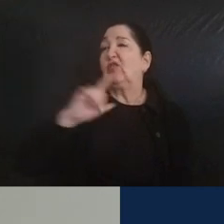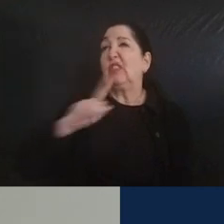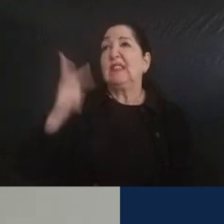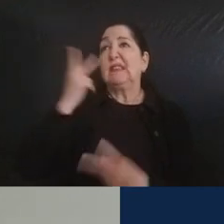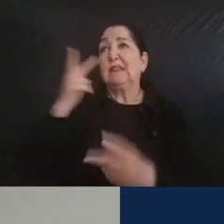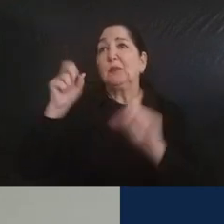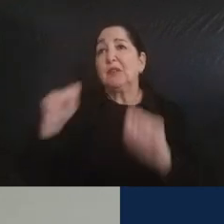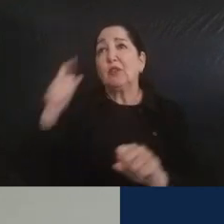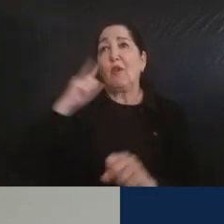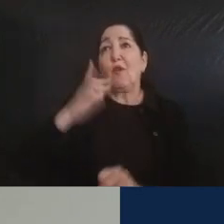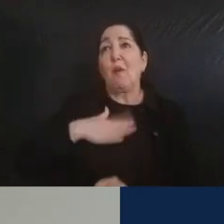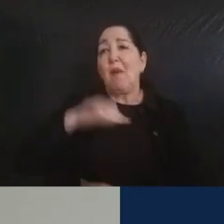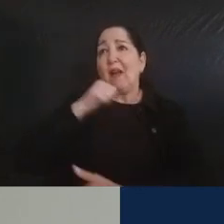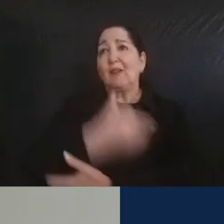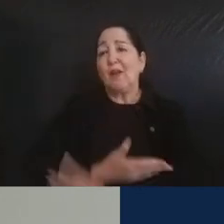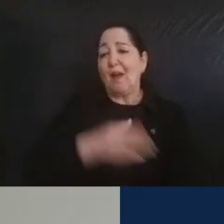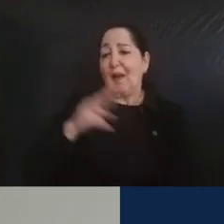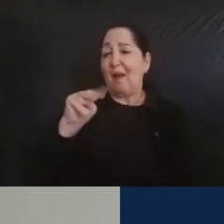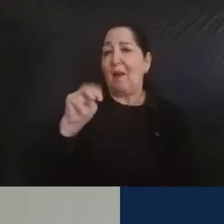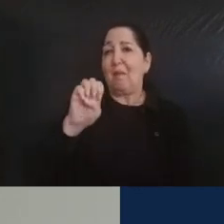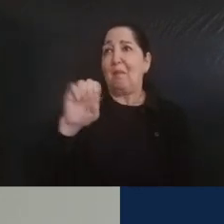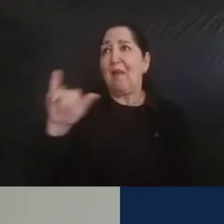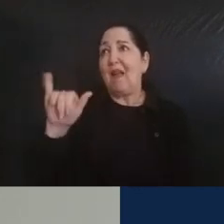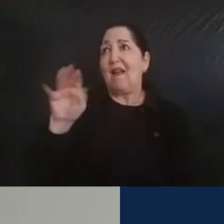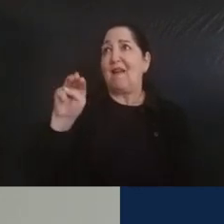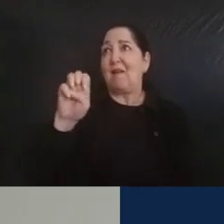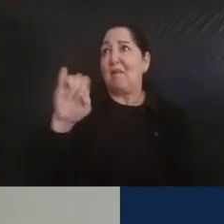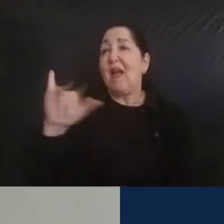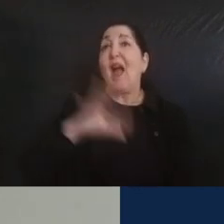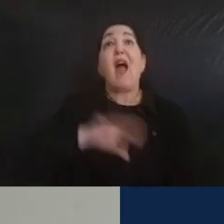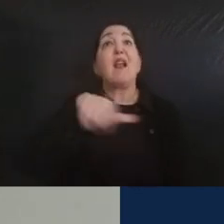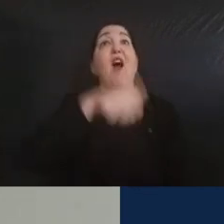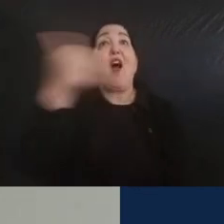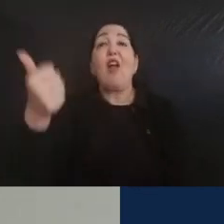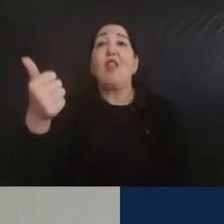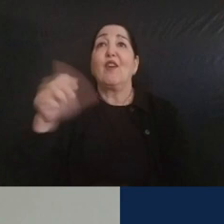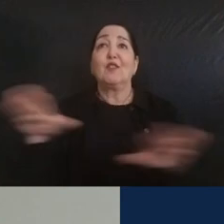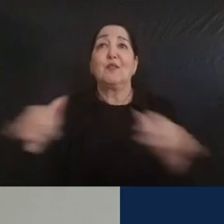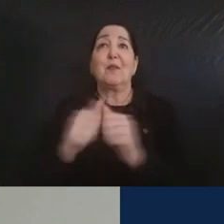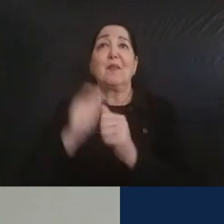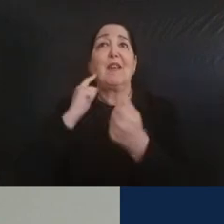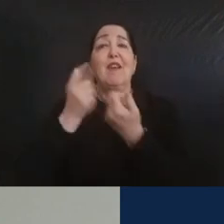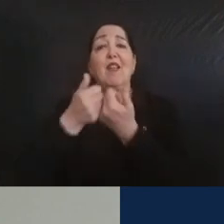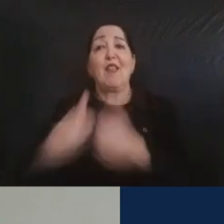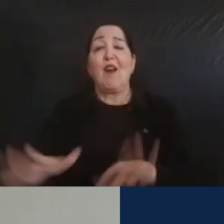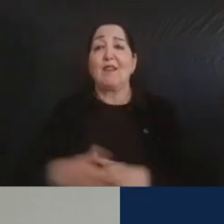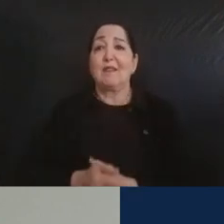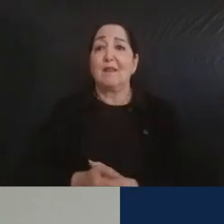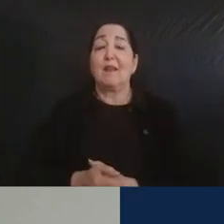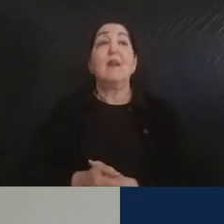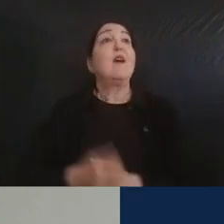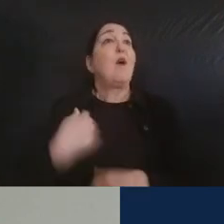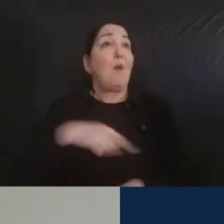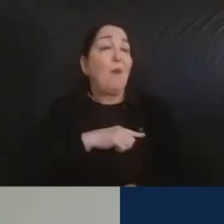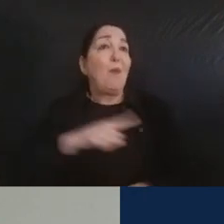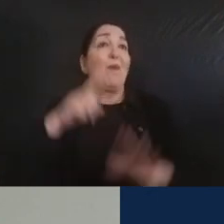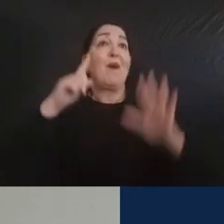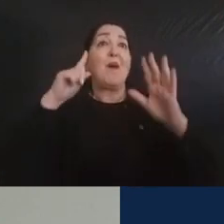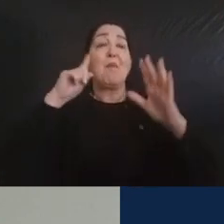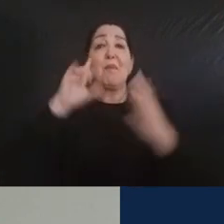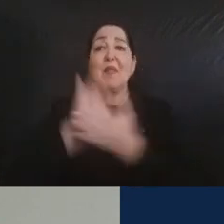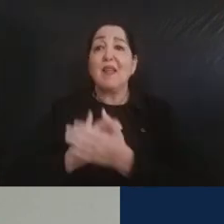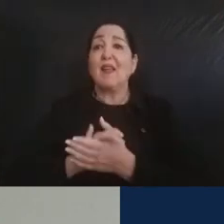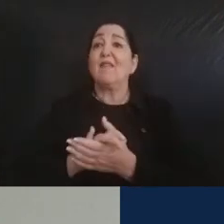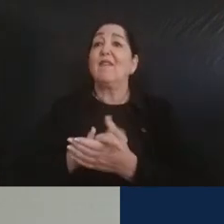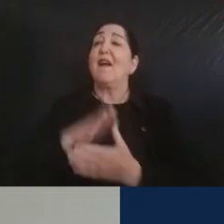for Maymay and others that have hearing loss. And we also believe that Maymay has